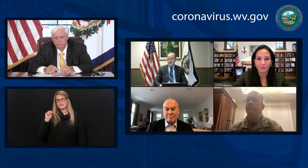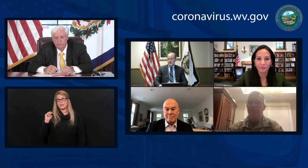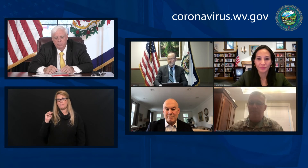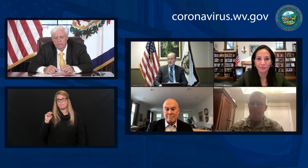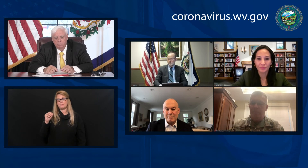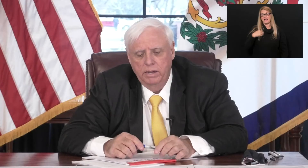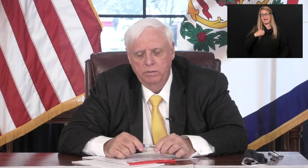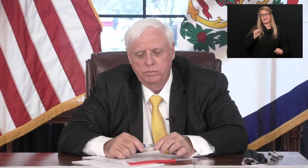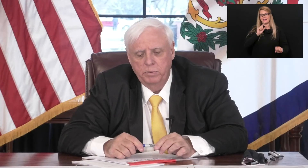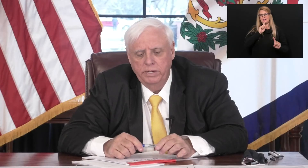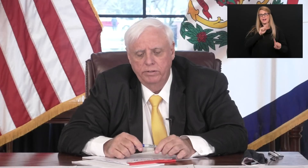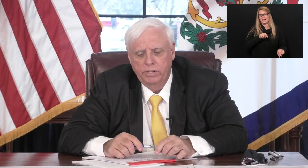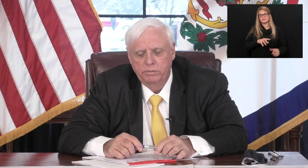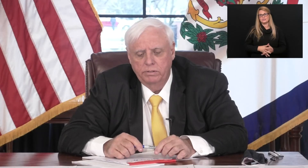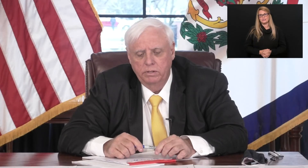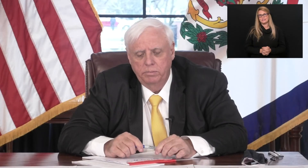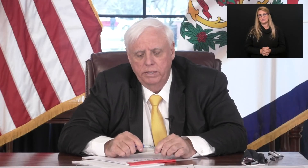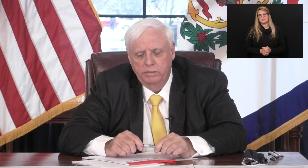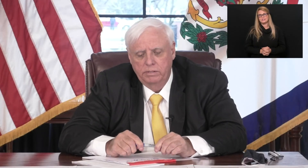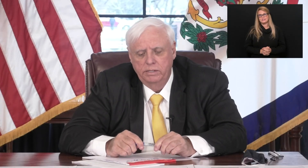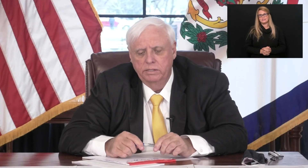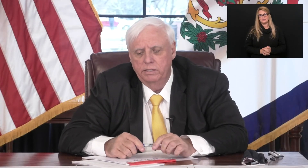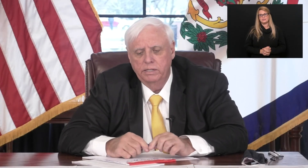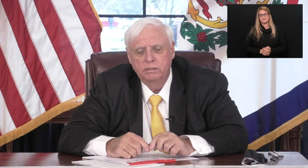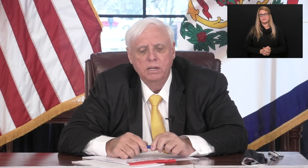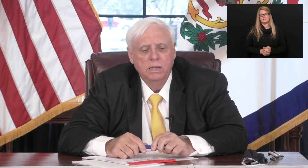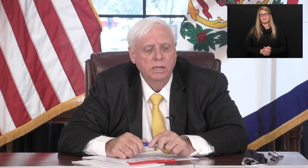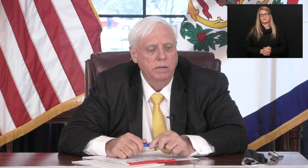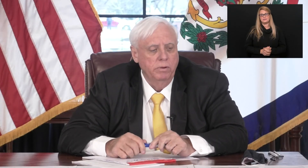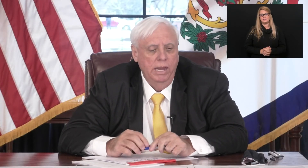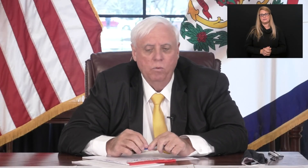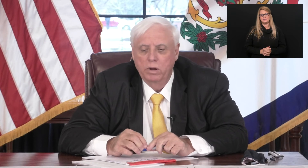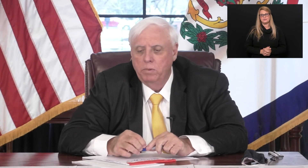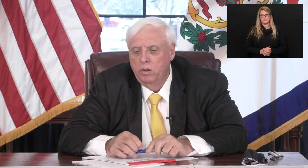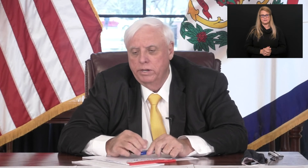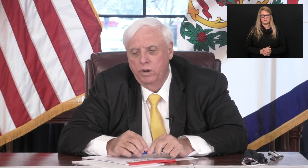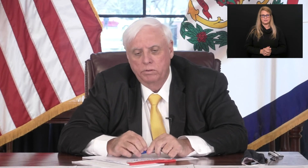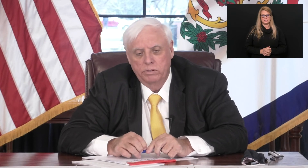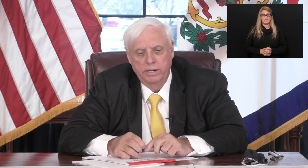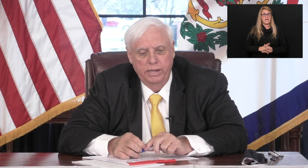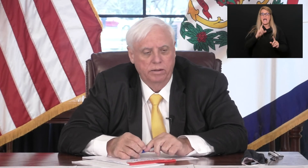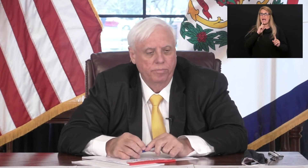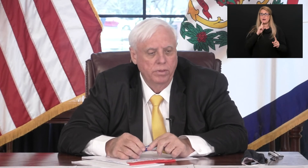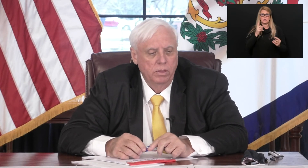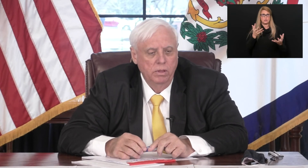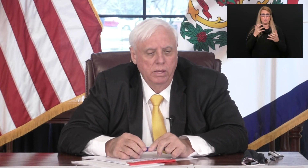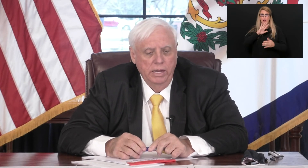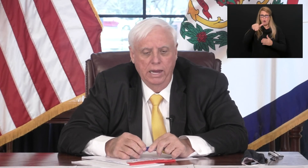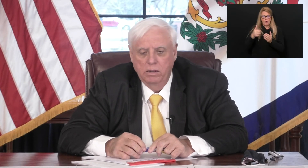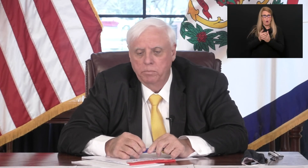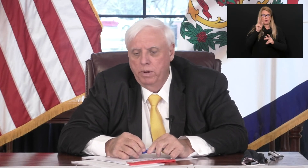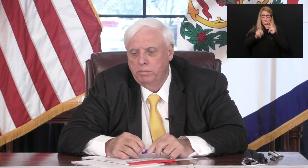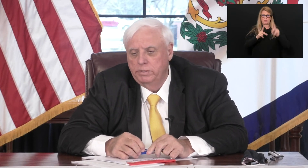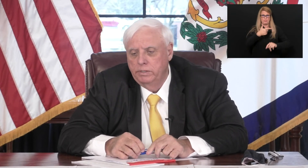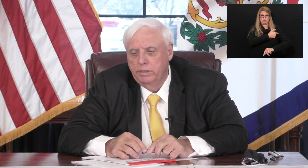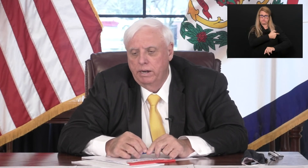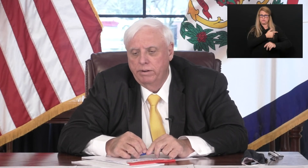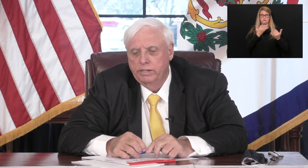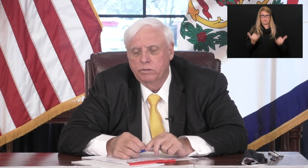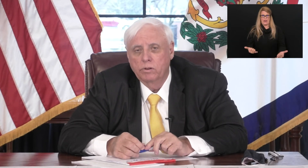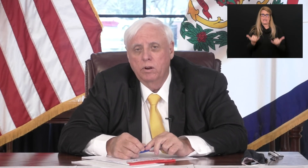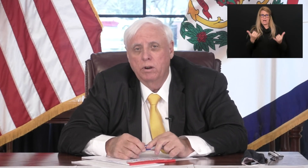answer this. I'll try to speed this up just a little bit and say just this. Kimberly, I want them all in the arms right now. And I can promise you